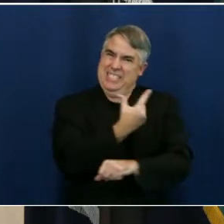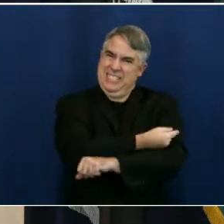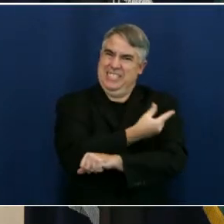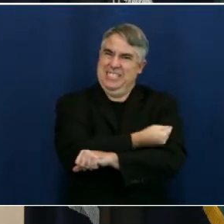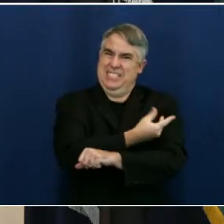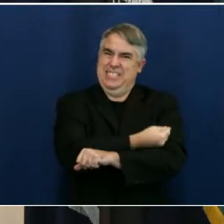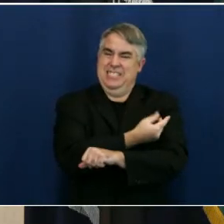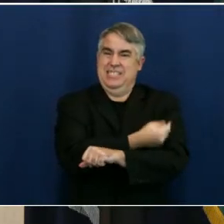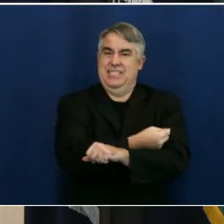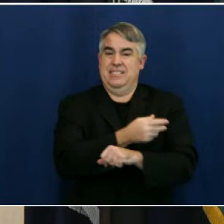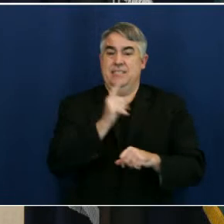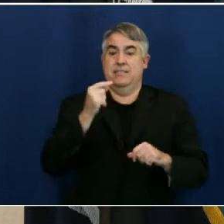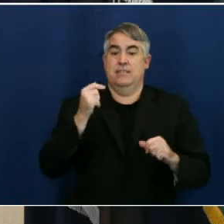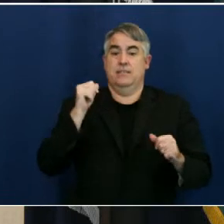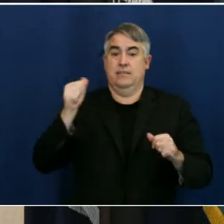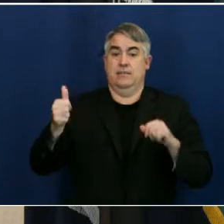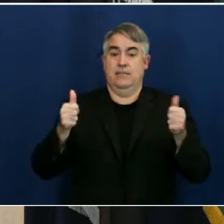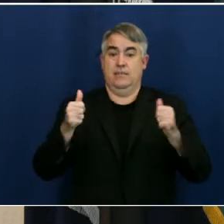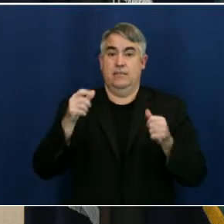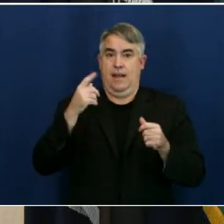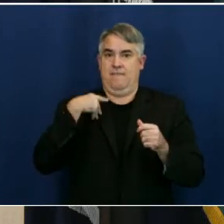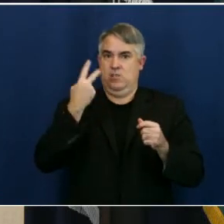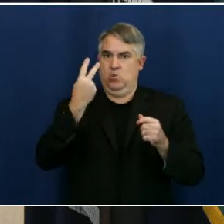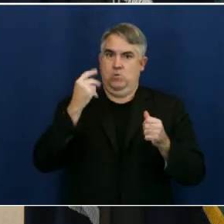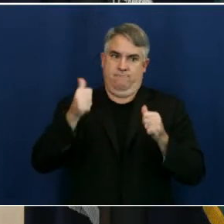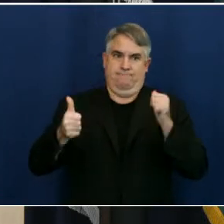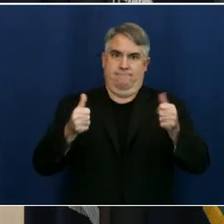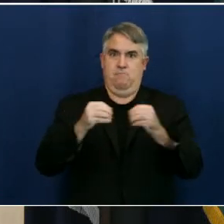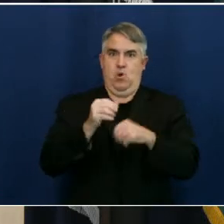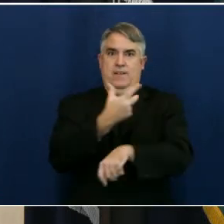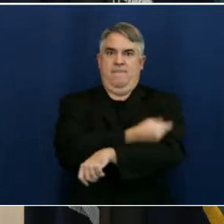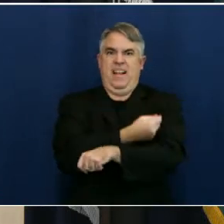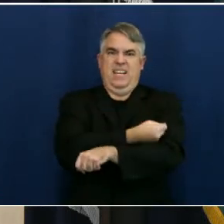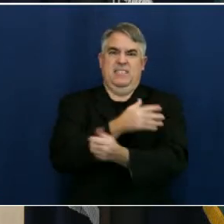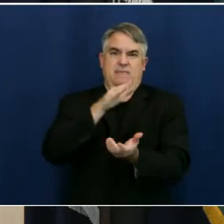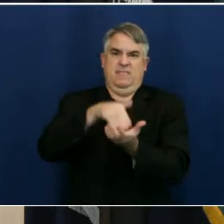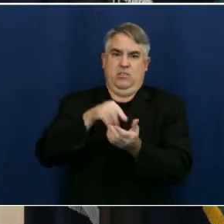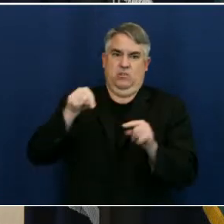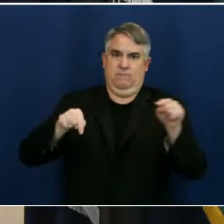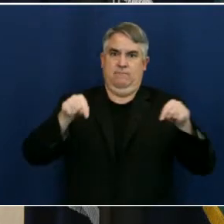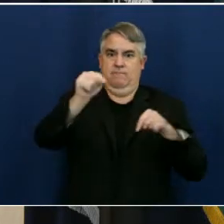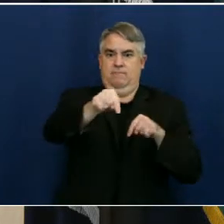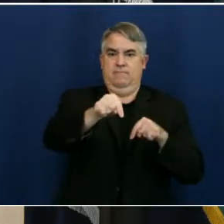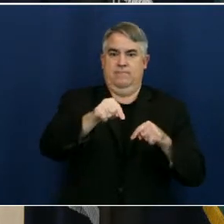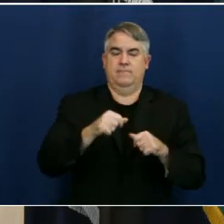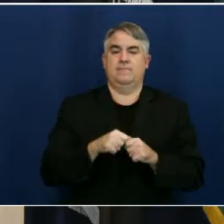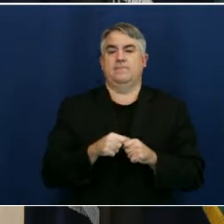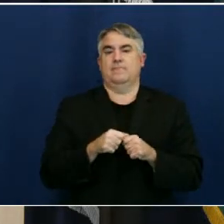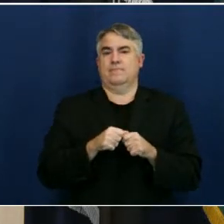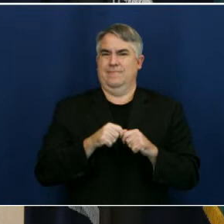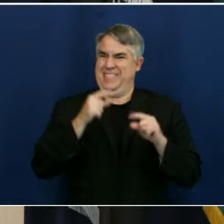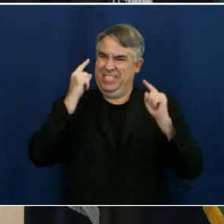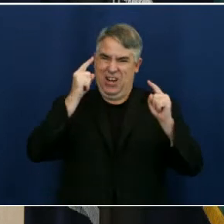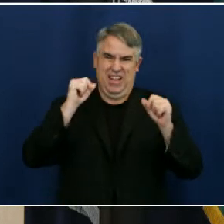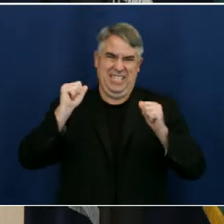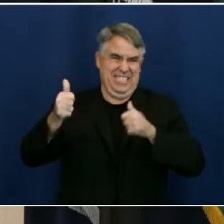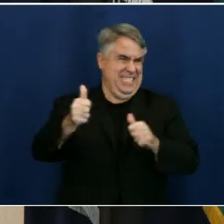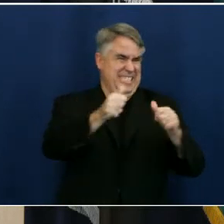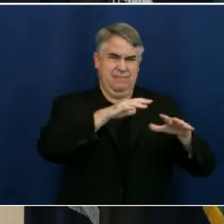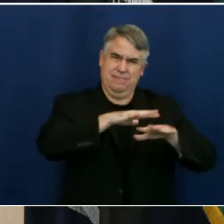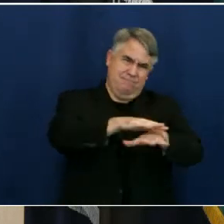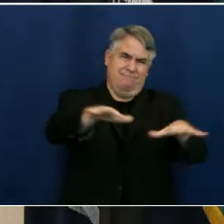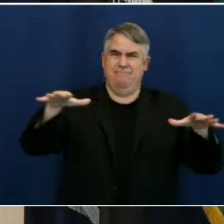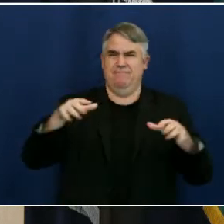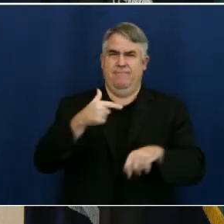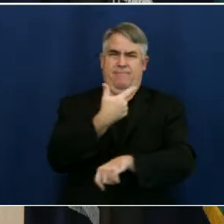We have more super stations in the work, and are going to continue to press forward to get as many vaccines as we can administered as possible. So let me